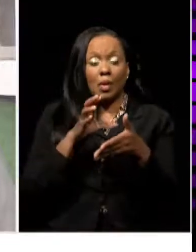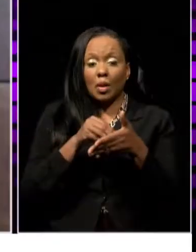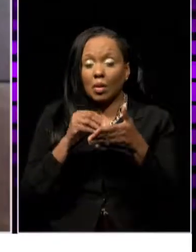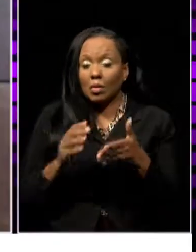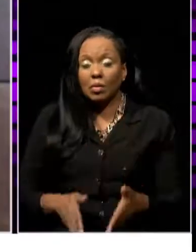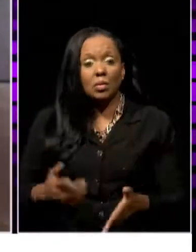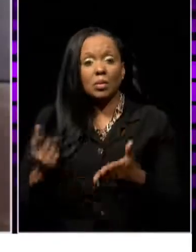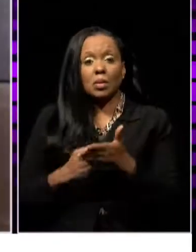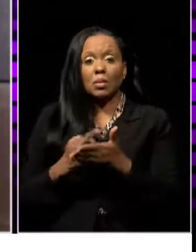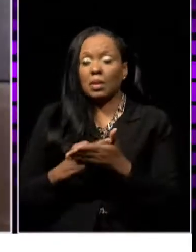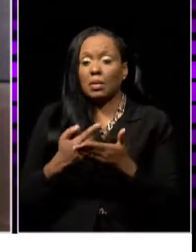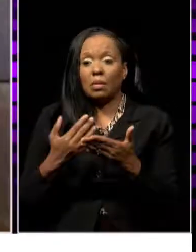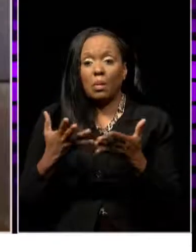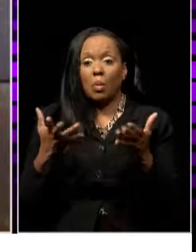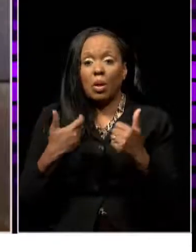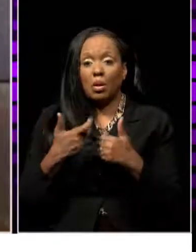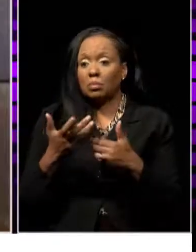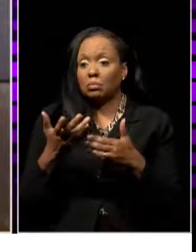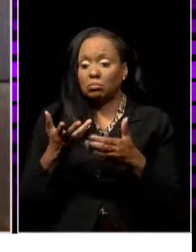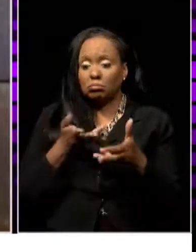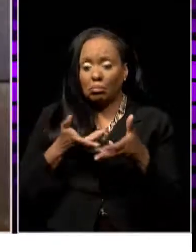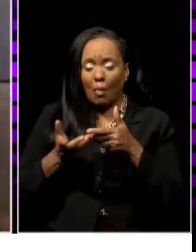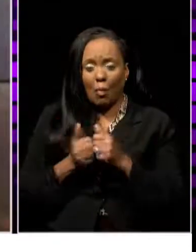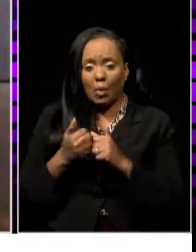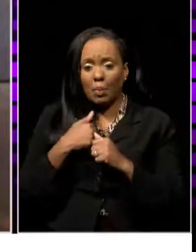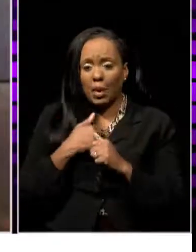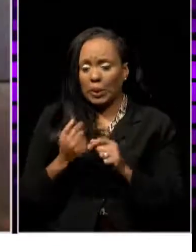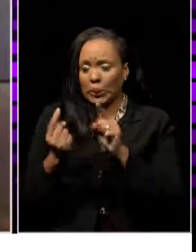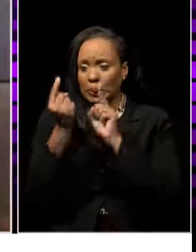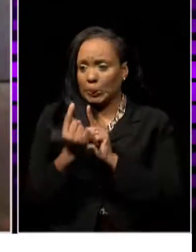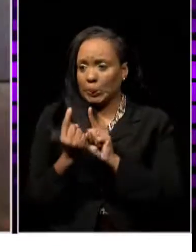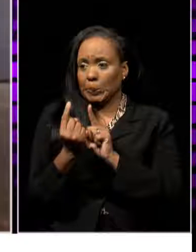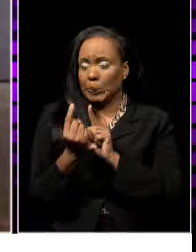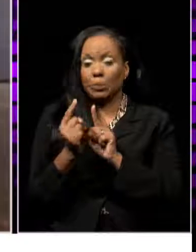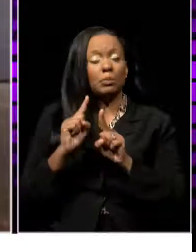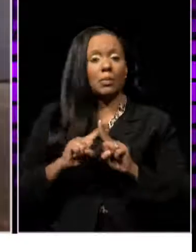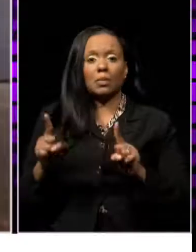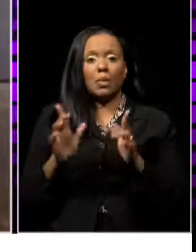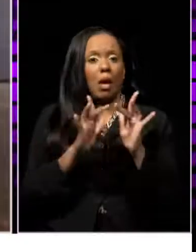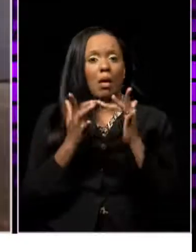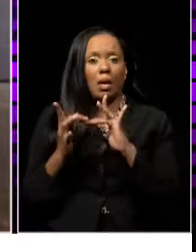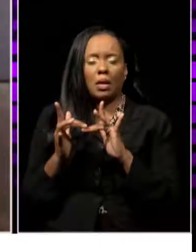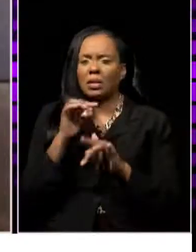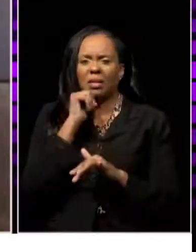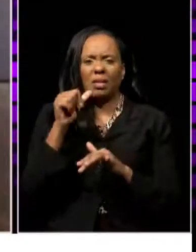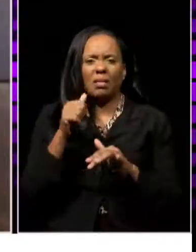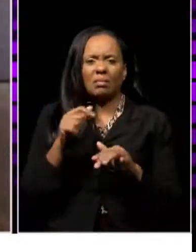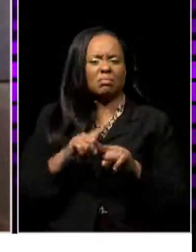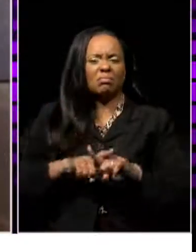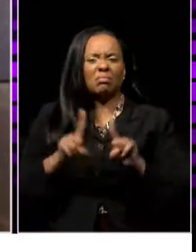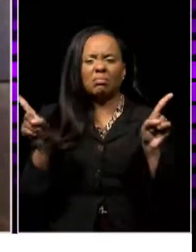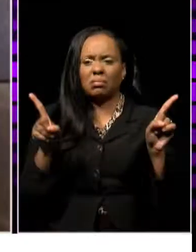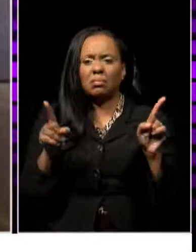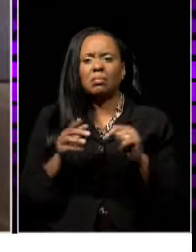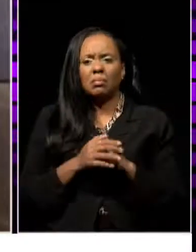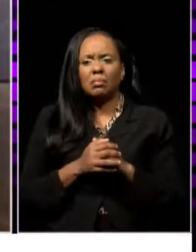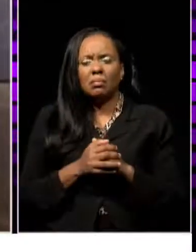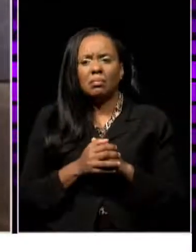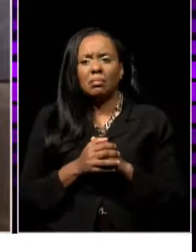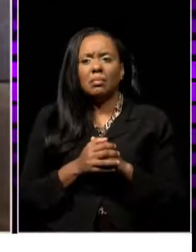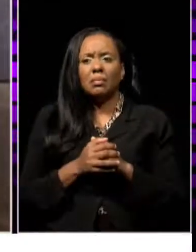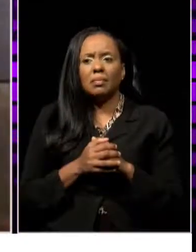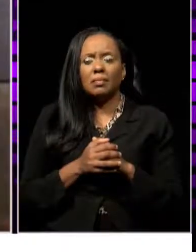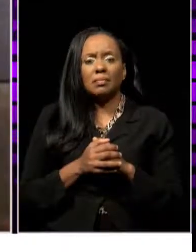conversation. So I don't think that the online environment presented any difference or challenges in relation to